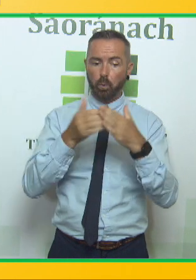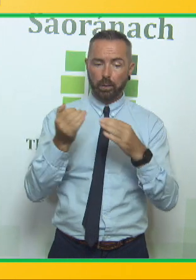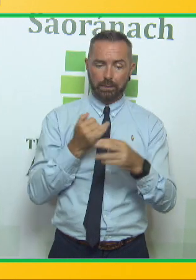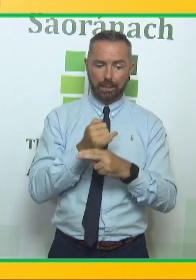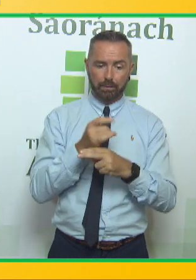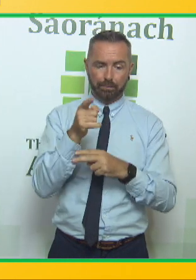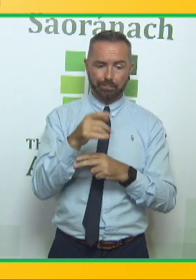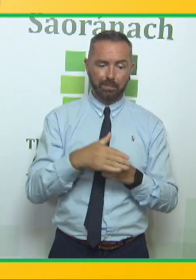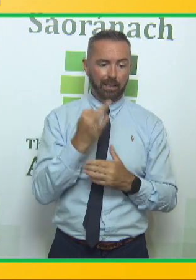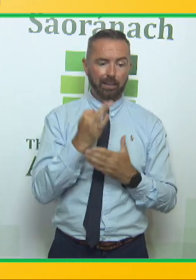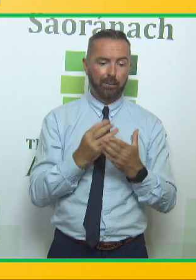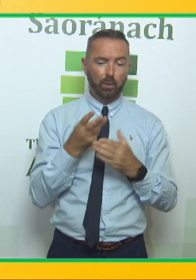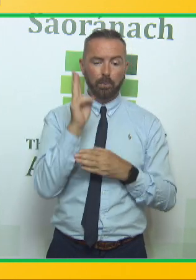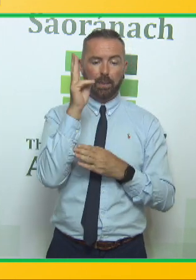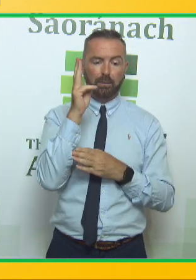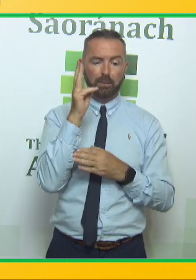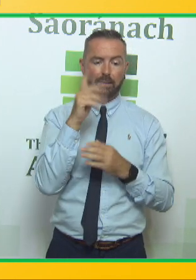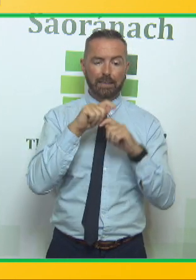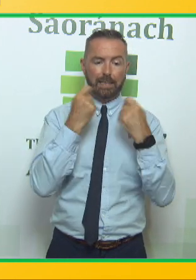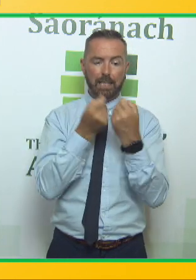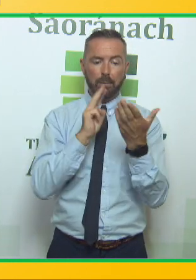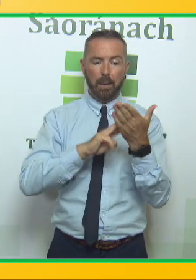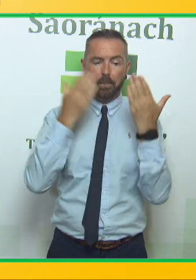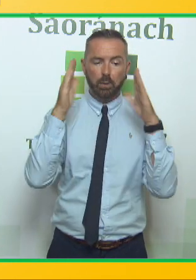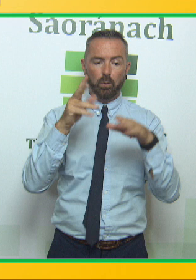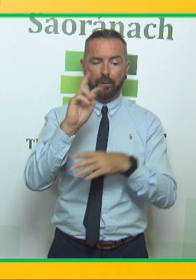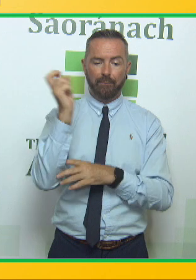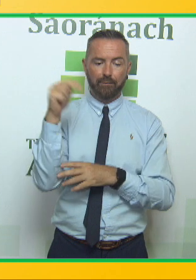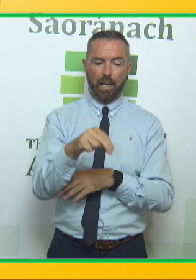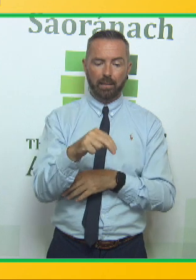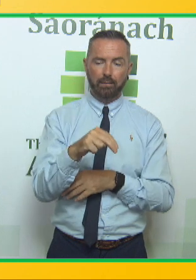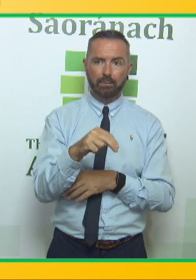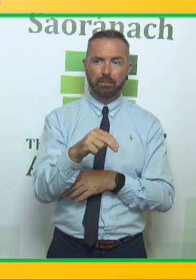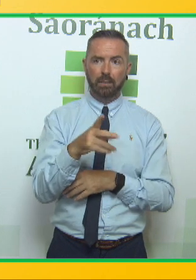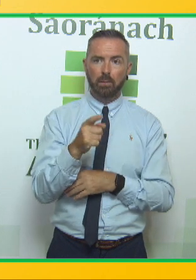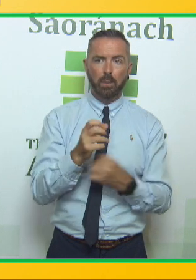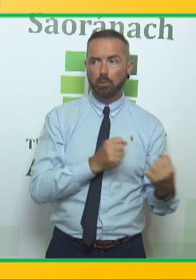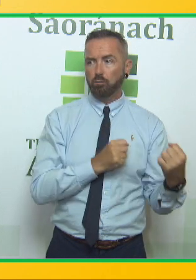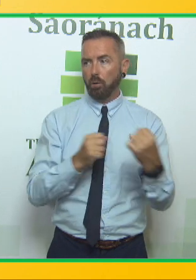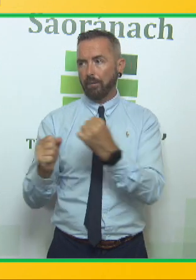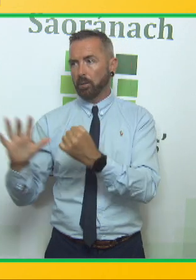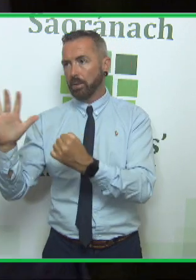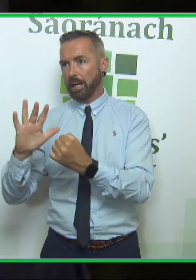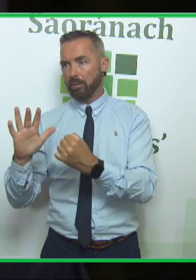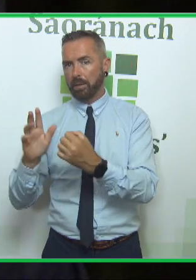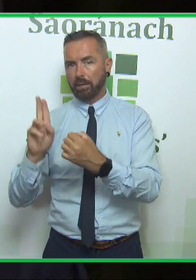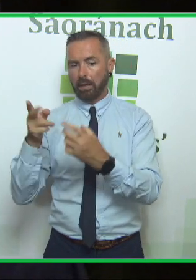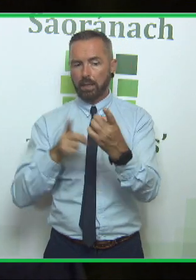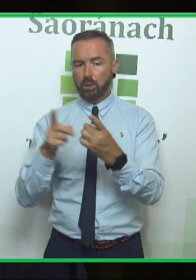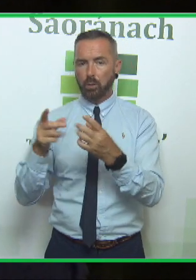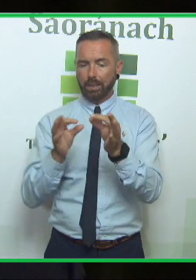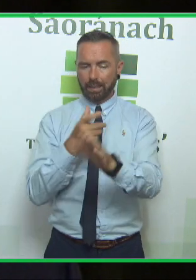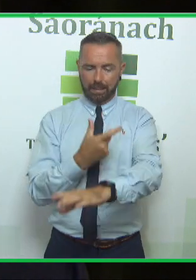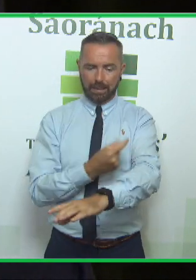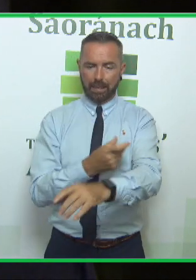just the pictures there, a couple of team members proudly showing it off there. So that moves in and out of an area. We can do needle exchange out the back of